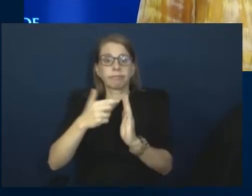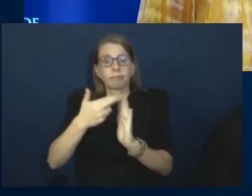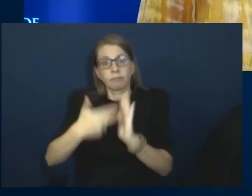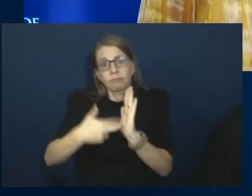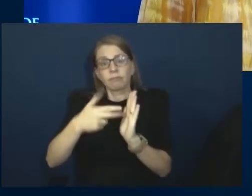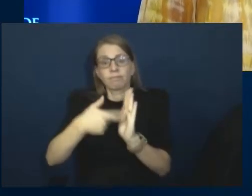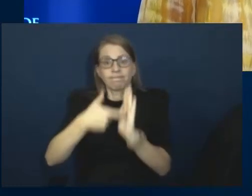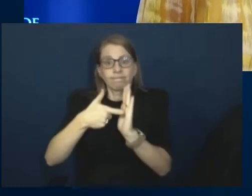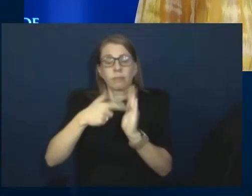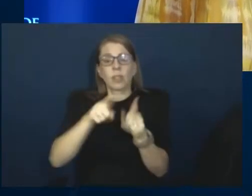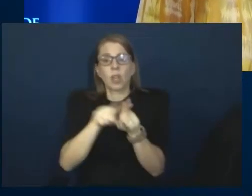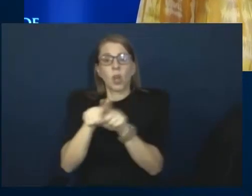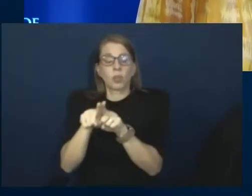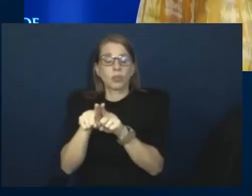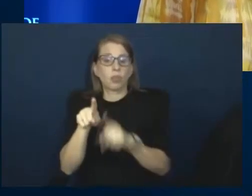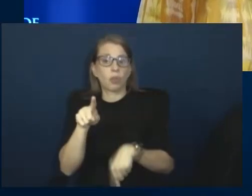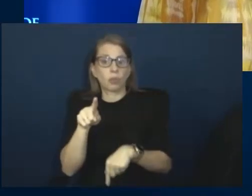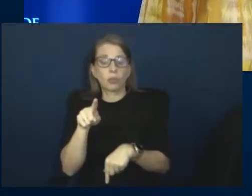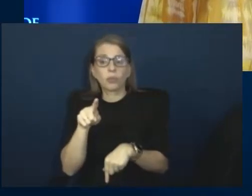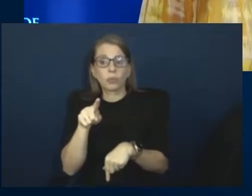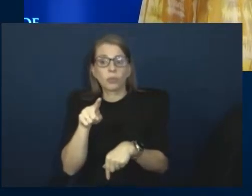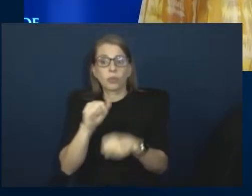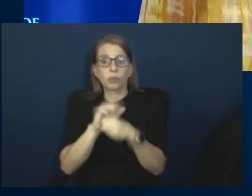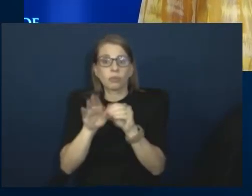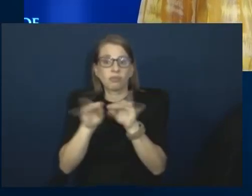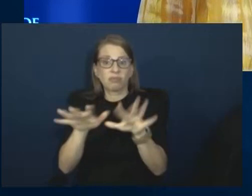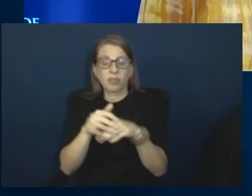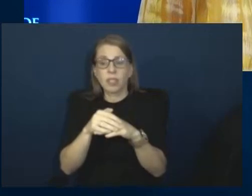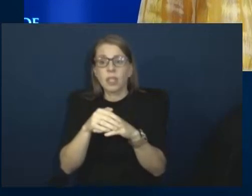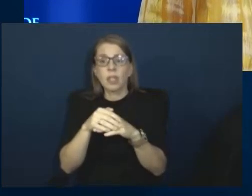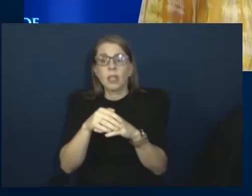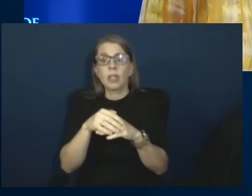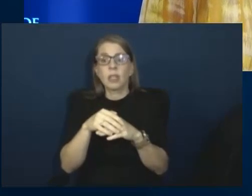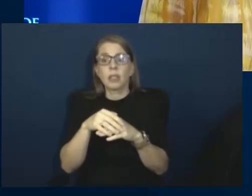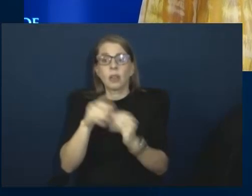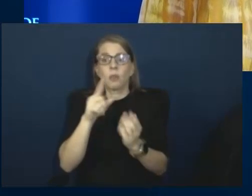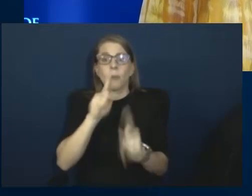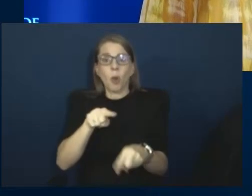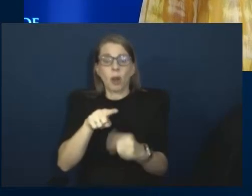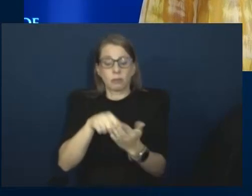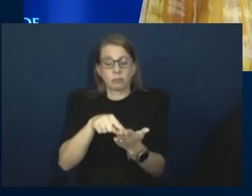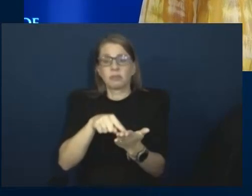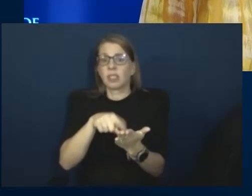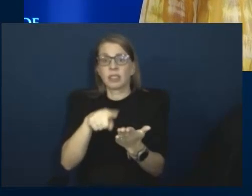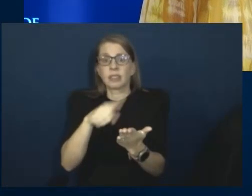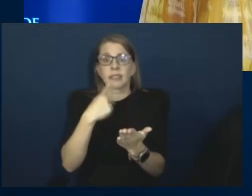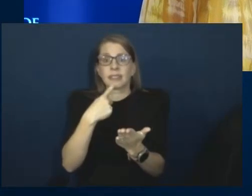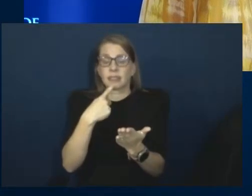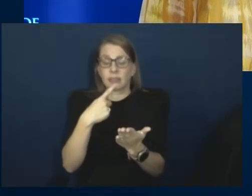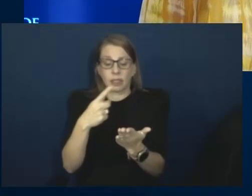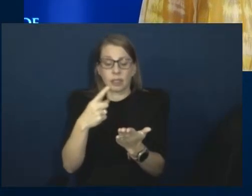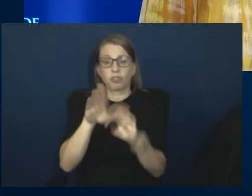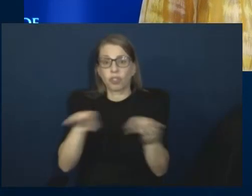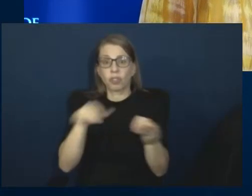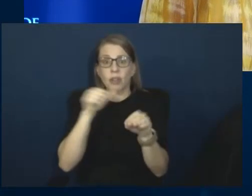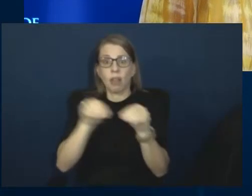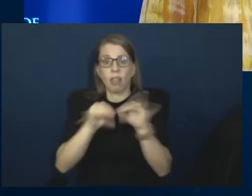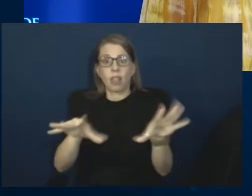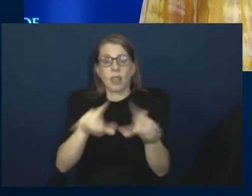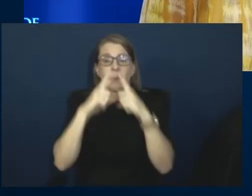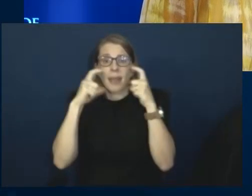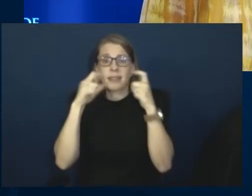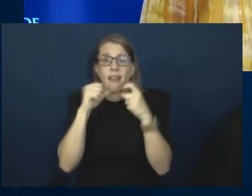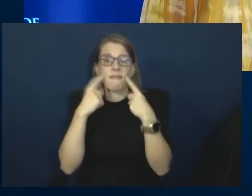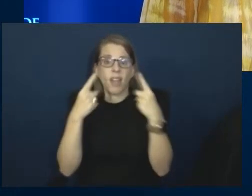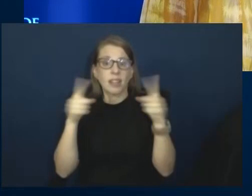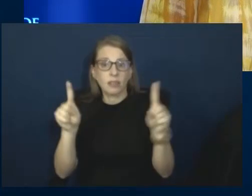has several claims like COVID is not as severe in children, children don't spread the virus as much as adults, and that masks are not effective and can